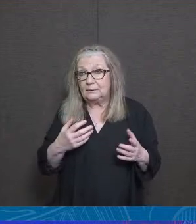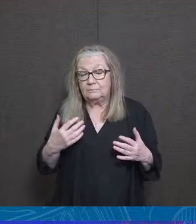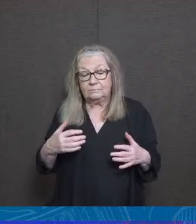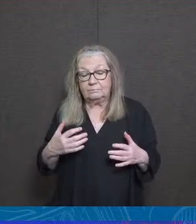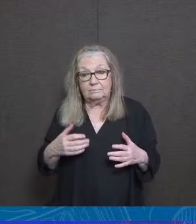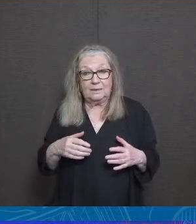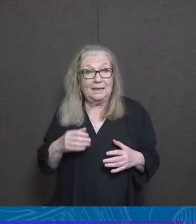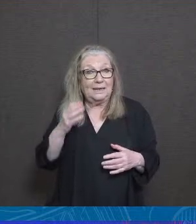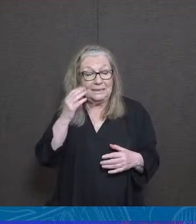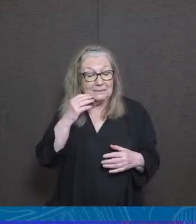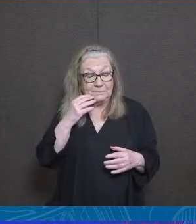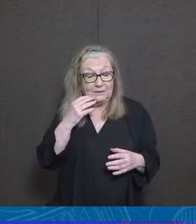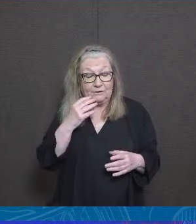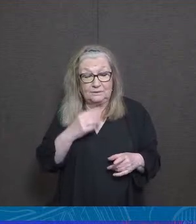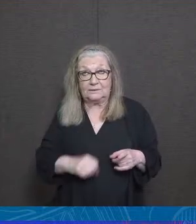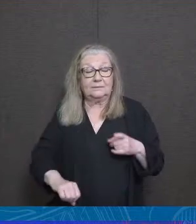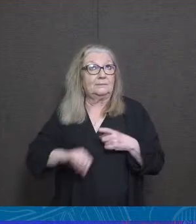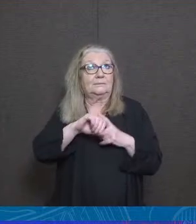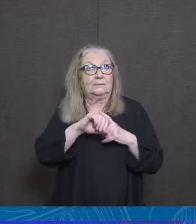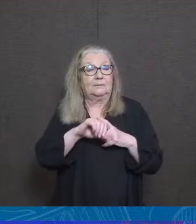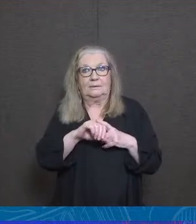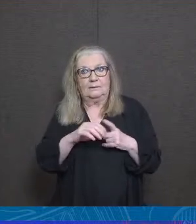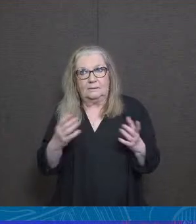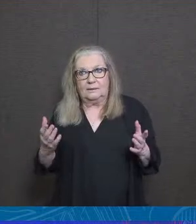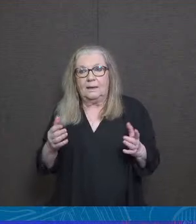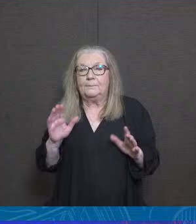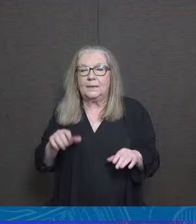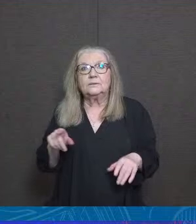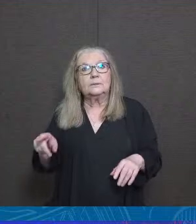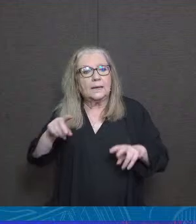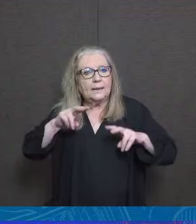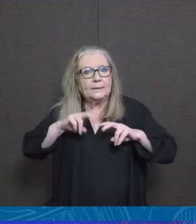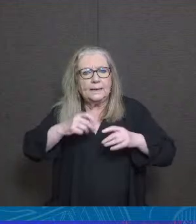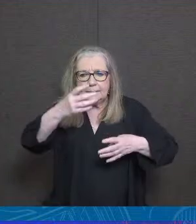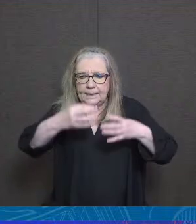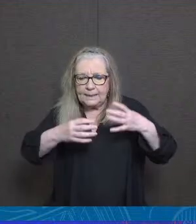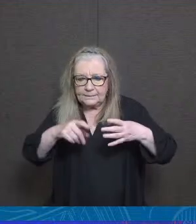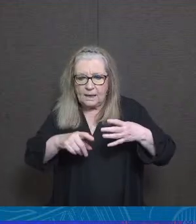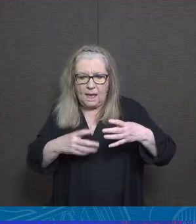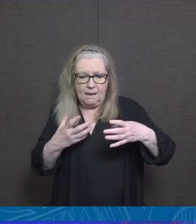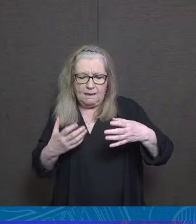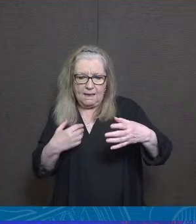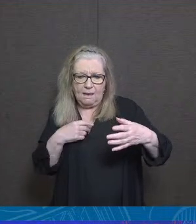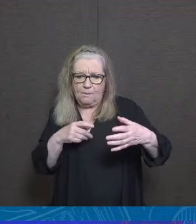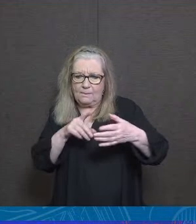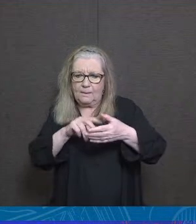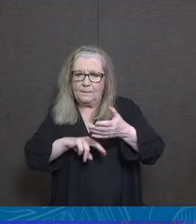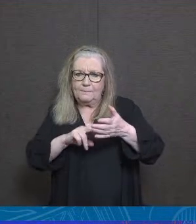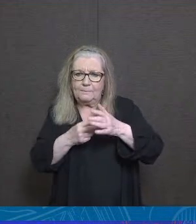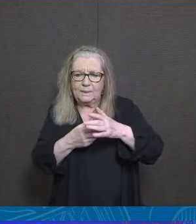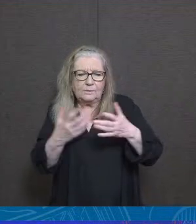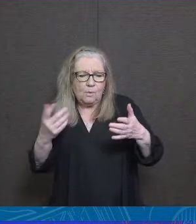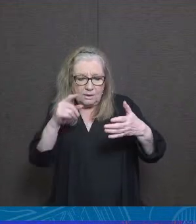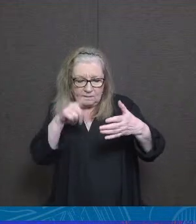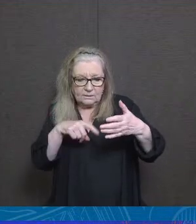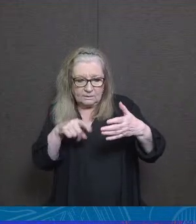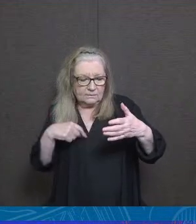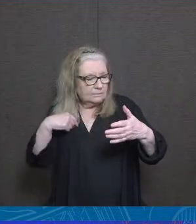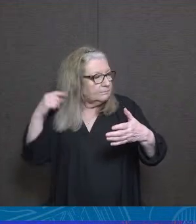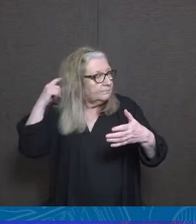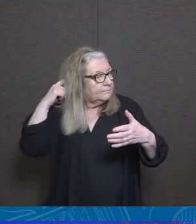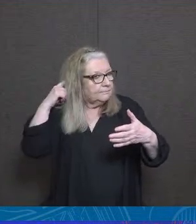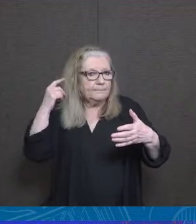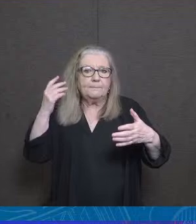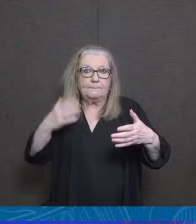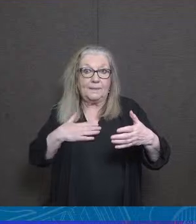experiences that you can bring when you actually interpret the data. So these are very important aspects. I think when we move towards this open science AI